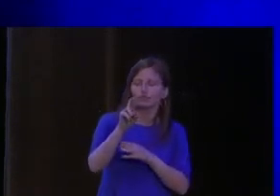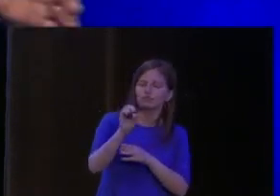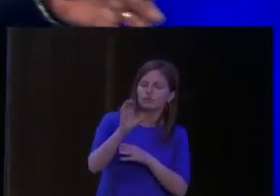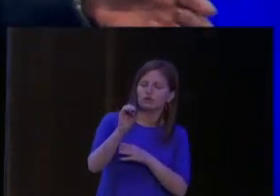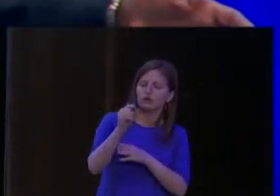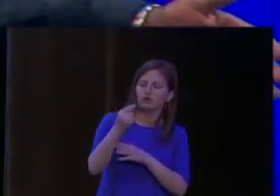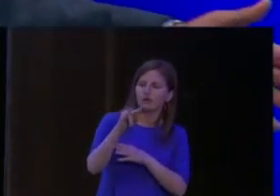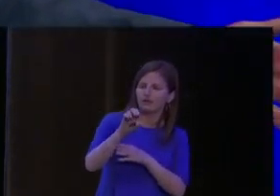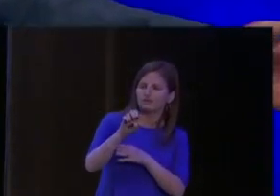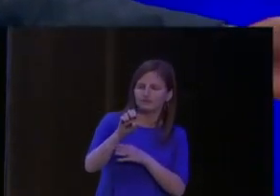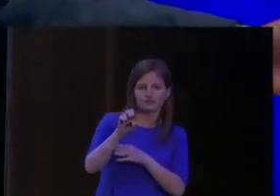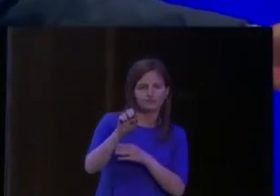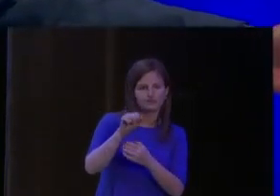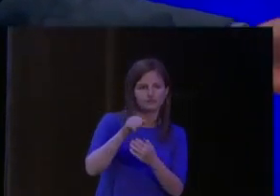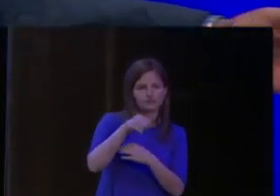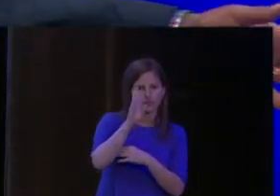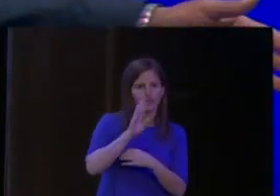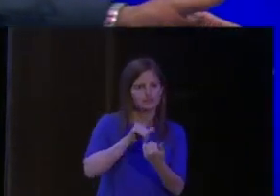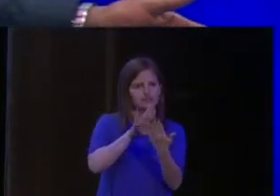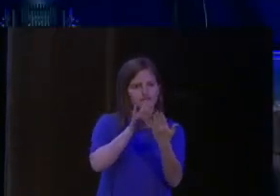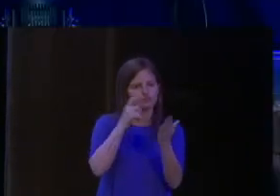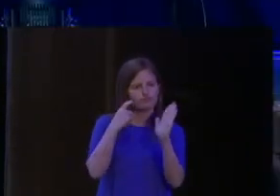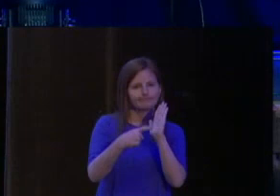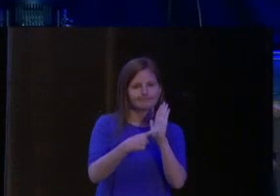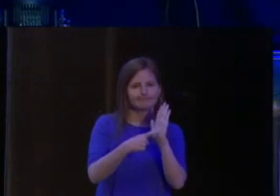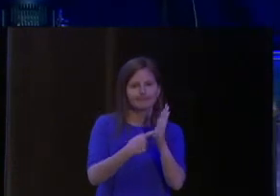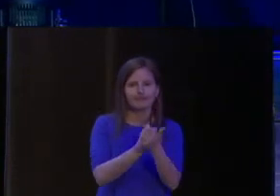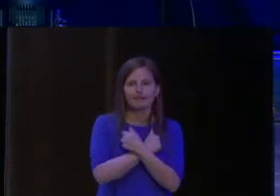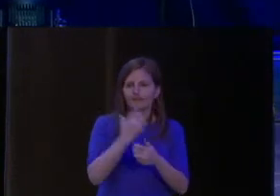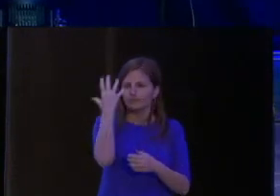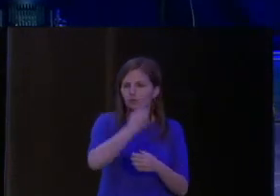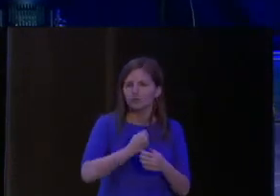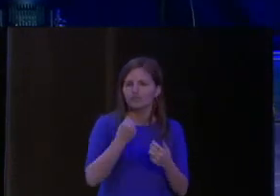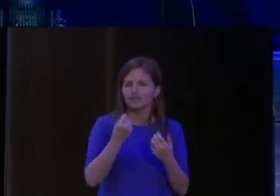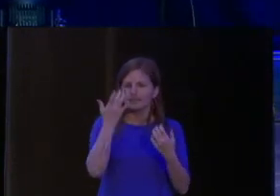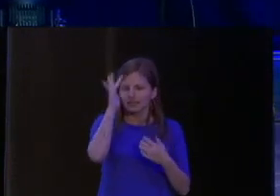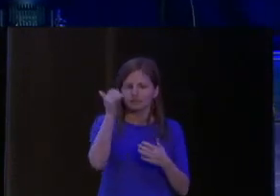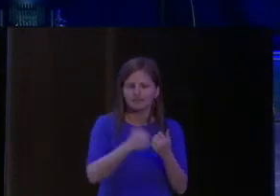recognize the presence of love and beauty and intelligence that's everywhere.